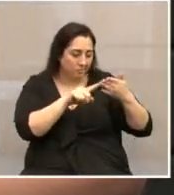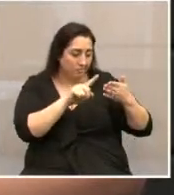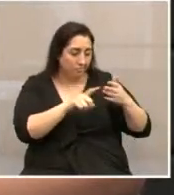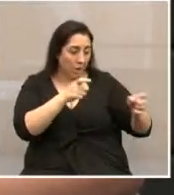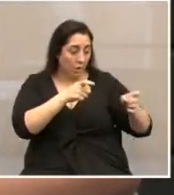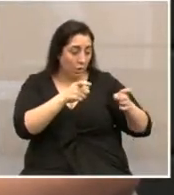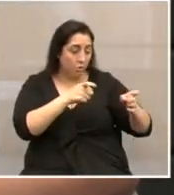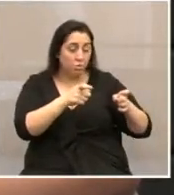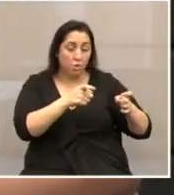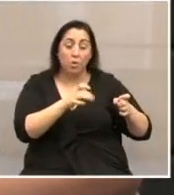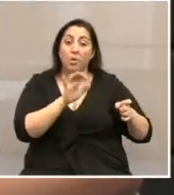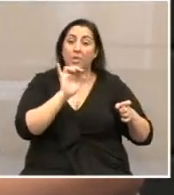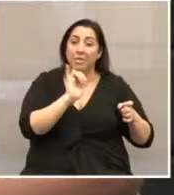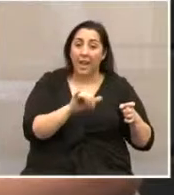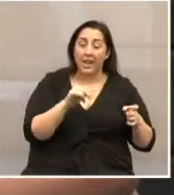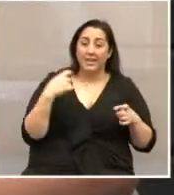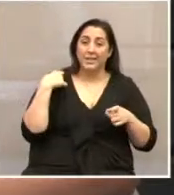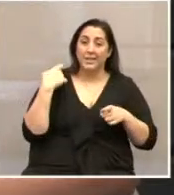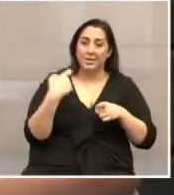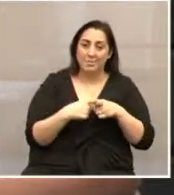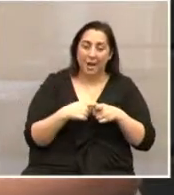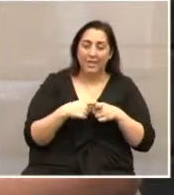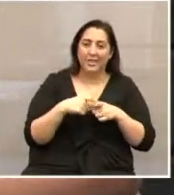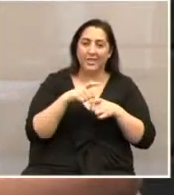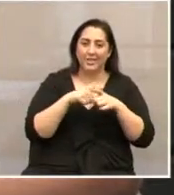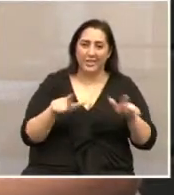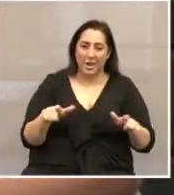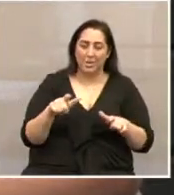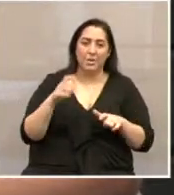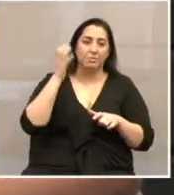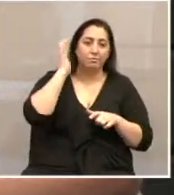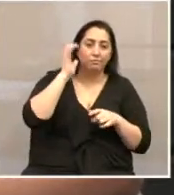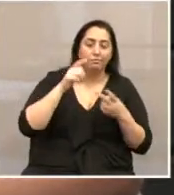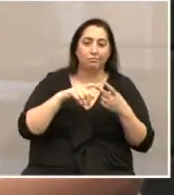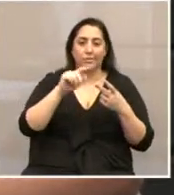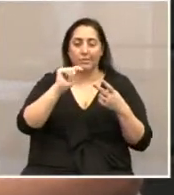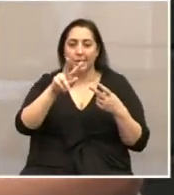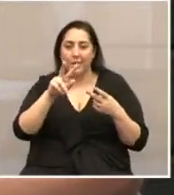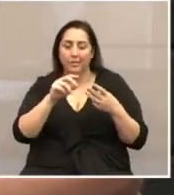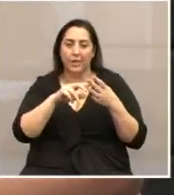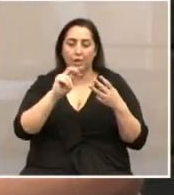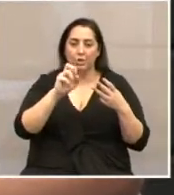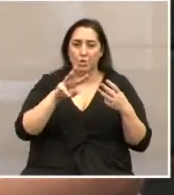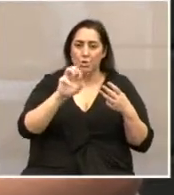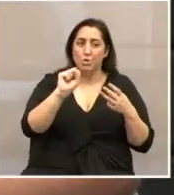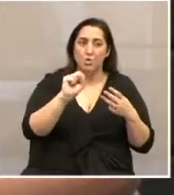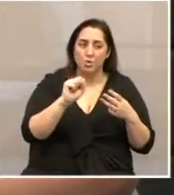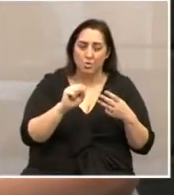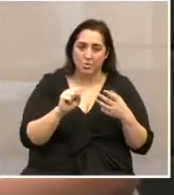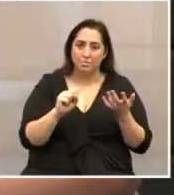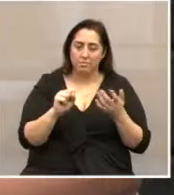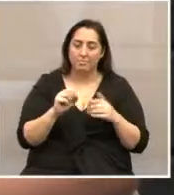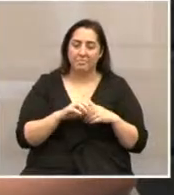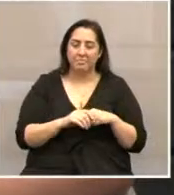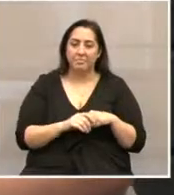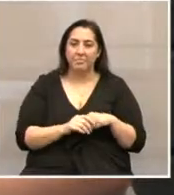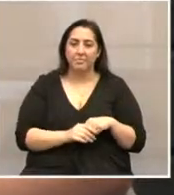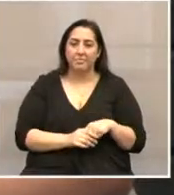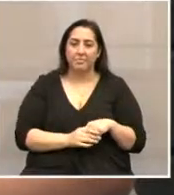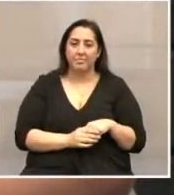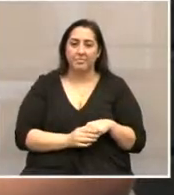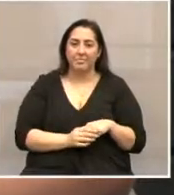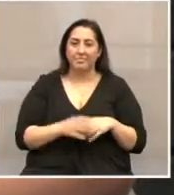not being held accountable and held to journalistic standards that our democracy